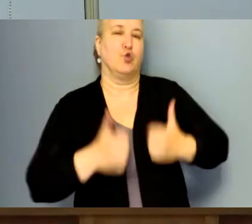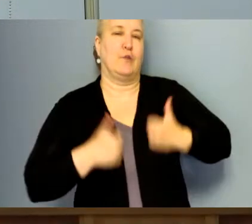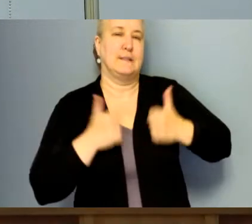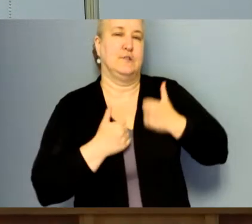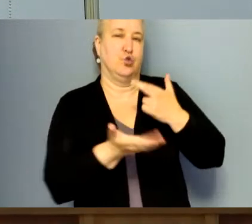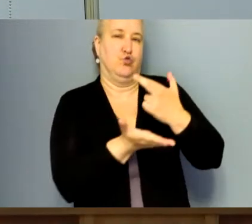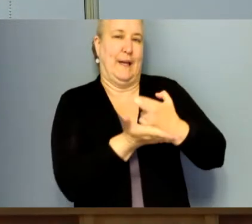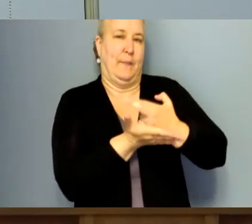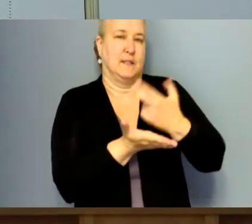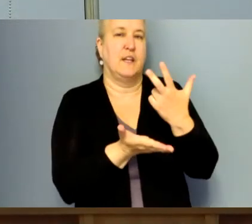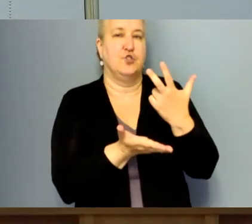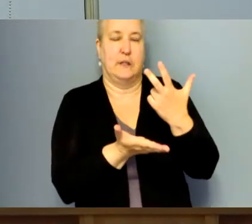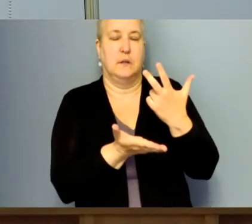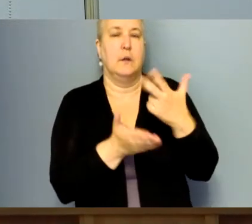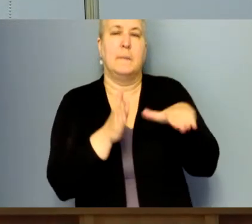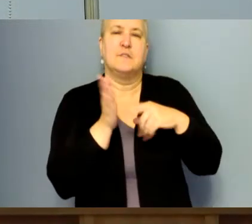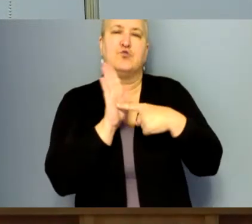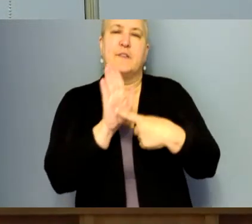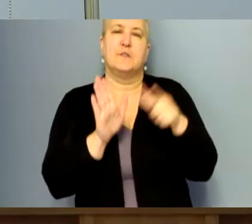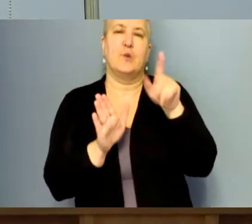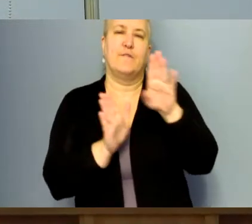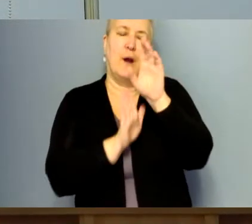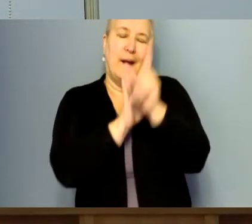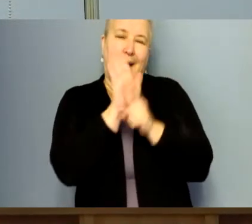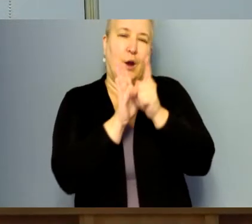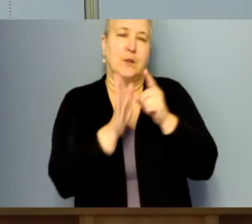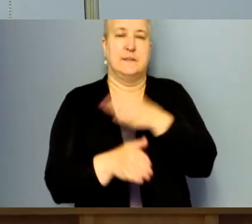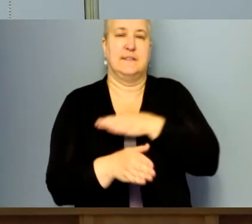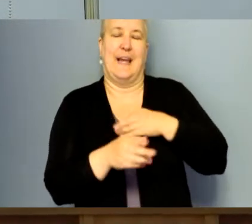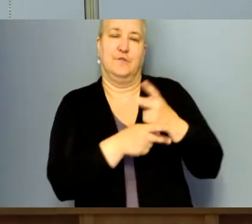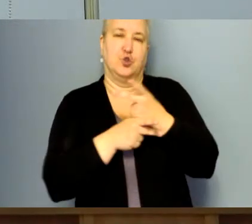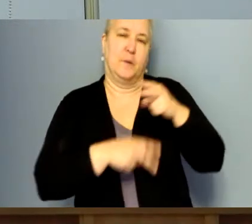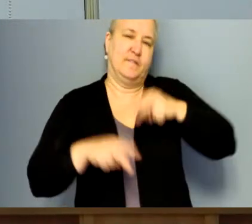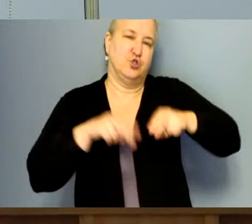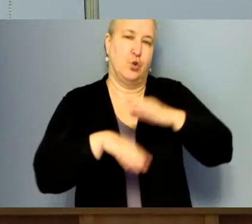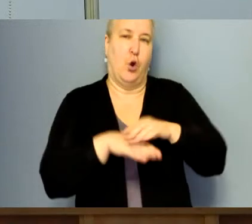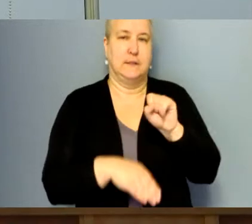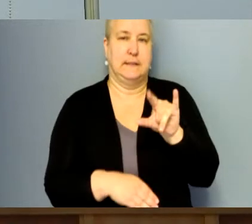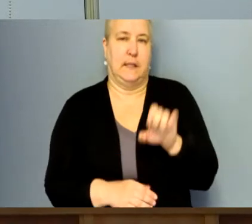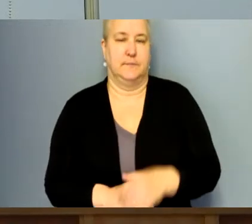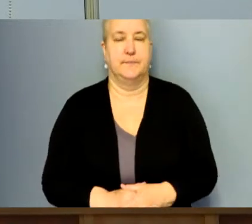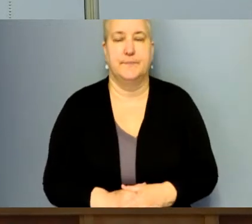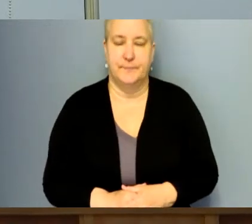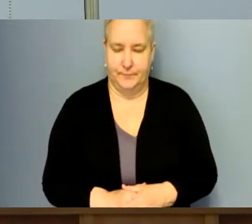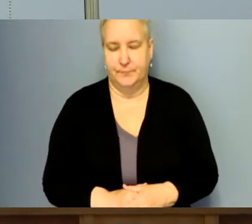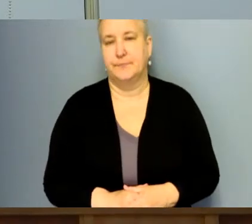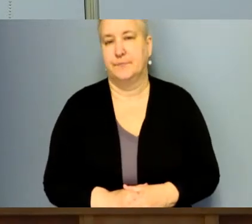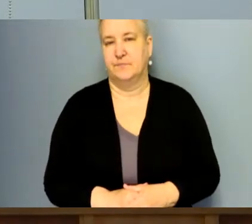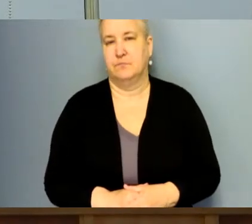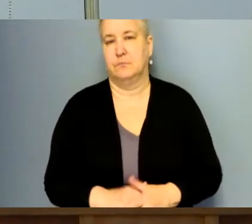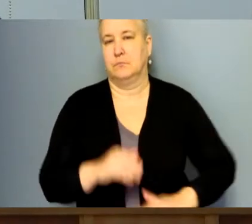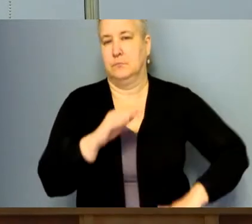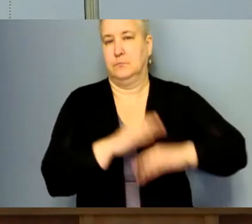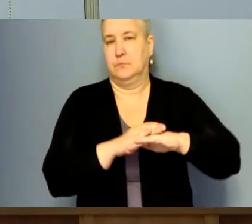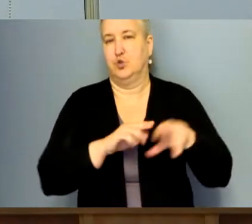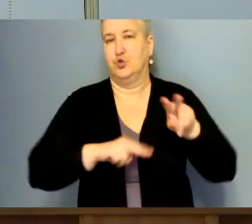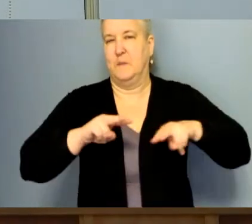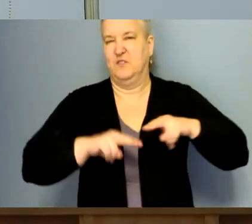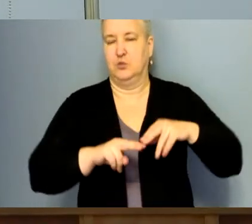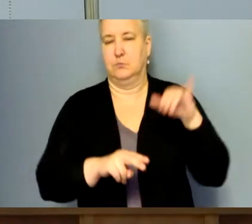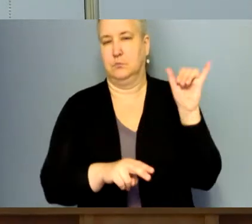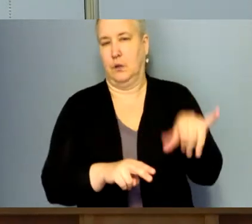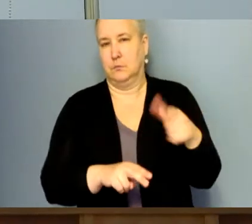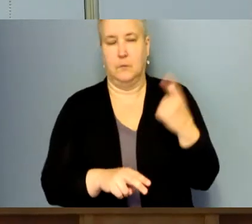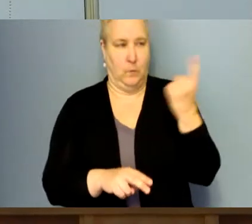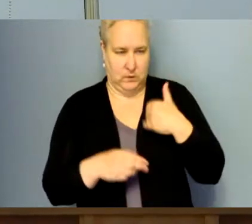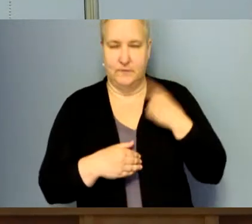rehabilitation. Basically reflects 24-hour staff supervision on site. So that's the maximum supervision, that you